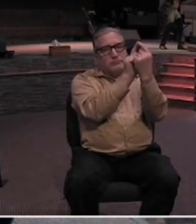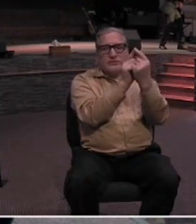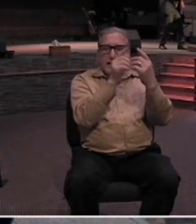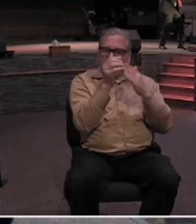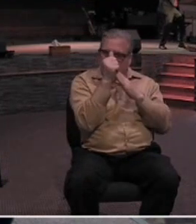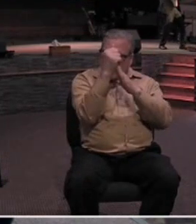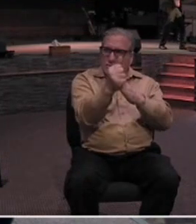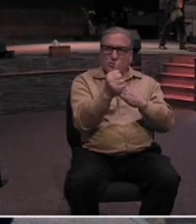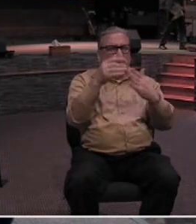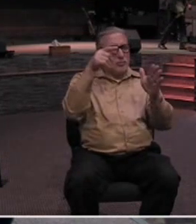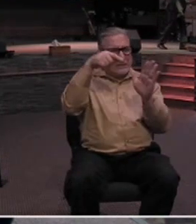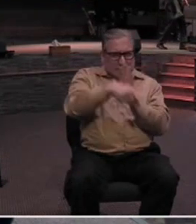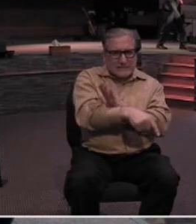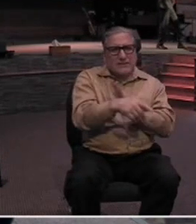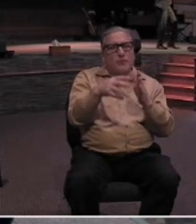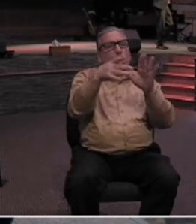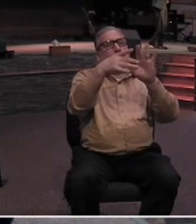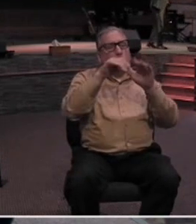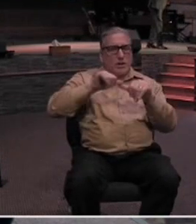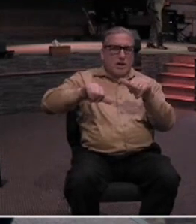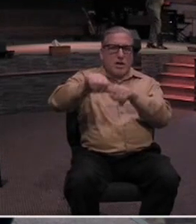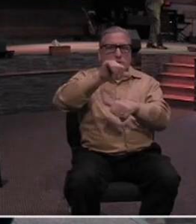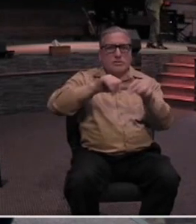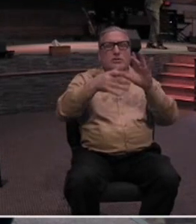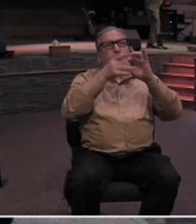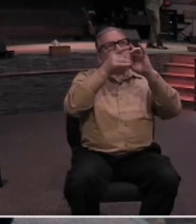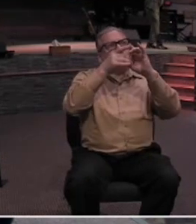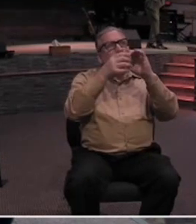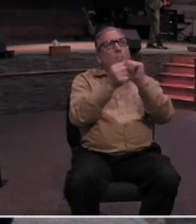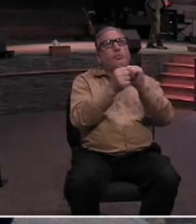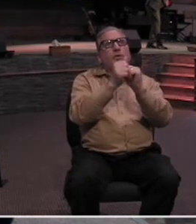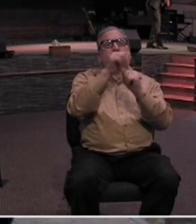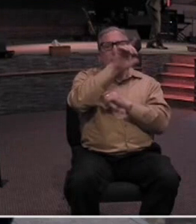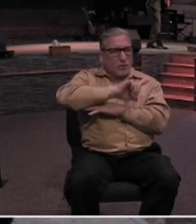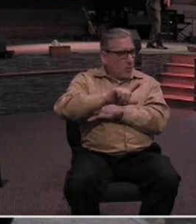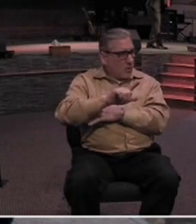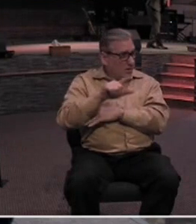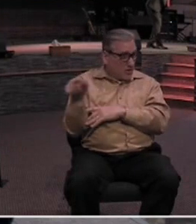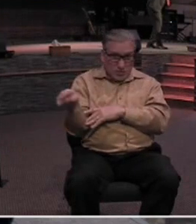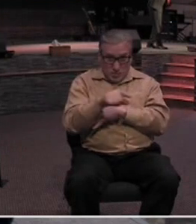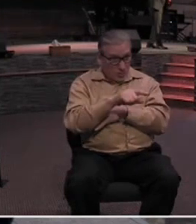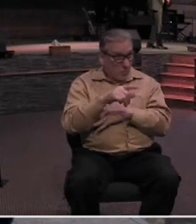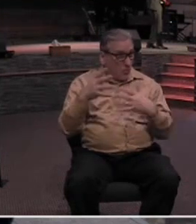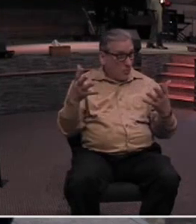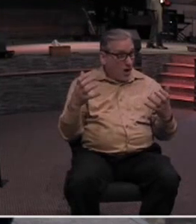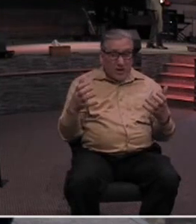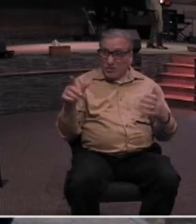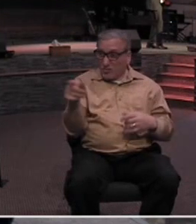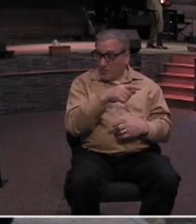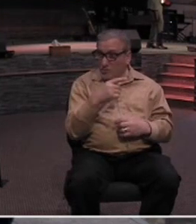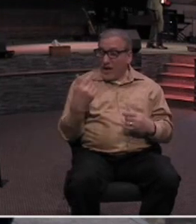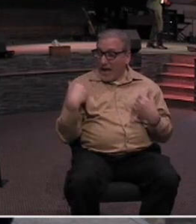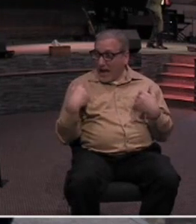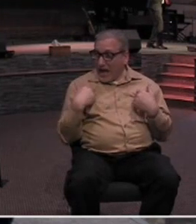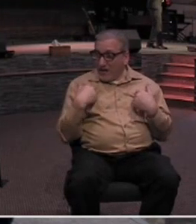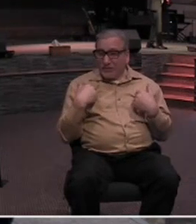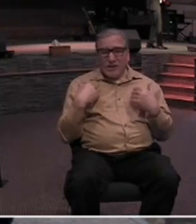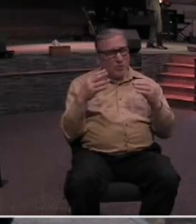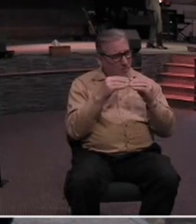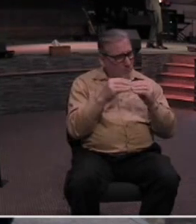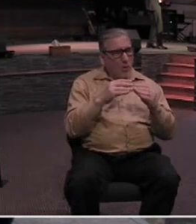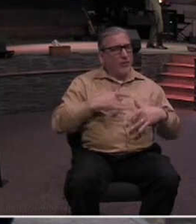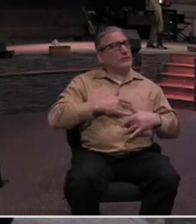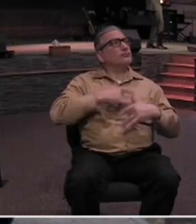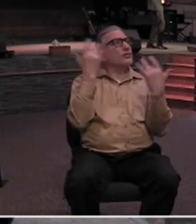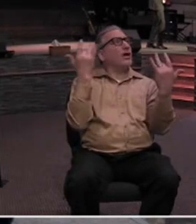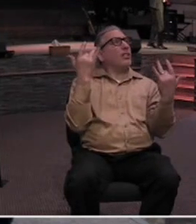deeper relationship with the Lord. Does anybody want to have a deeper relationship with the Lord? You want more than just a thrill. You want